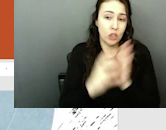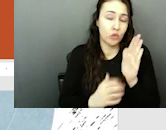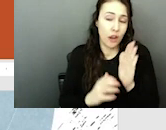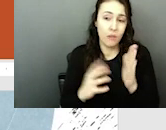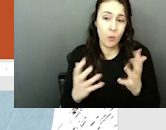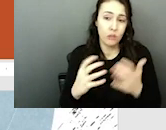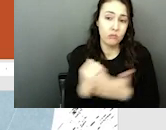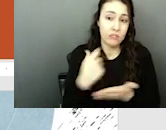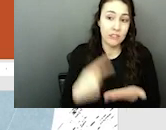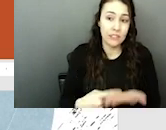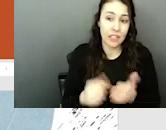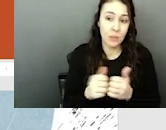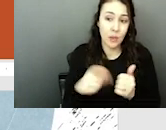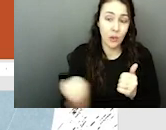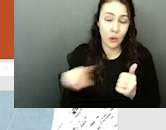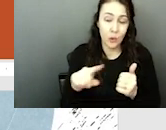commission meeting.